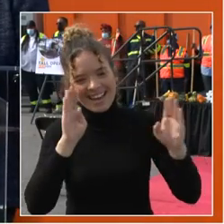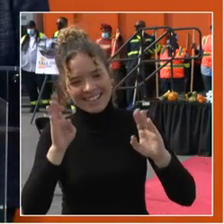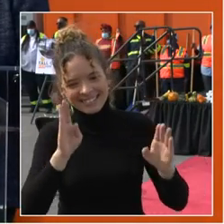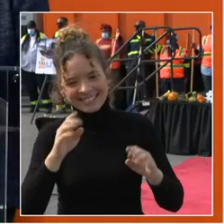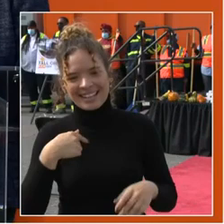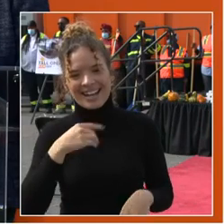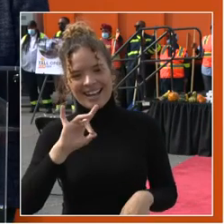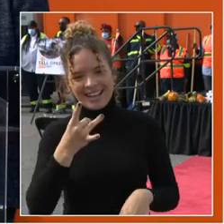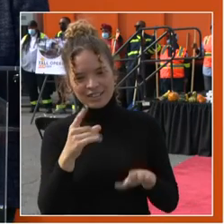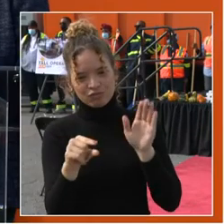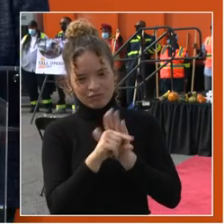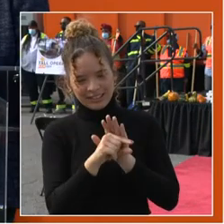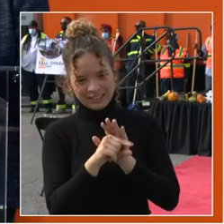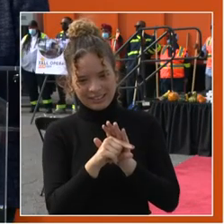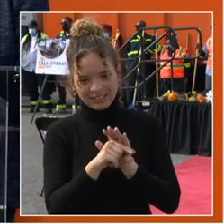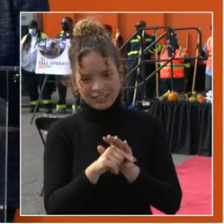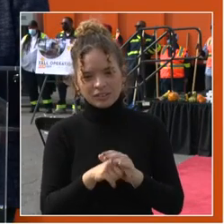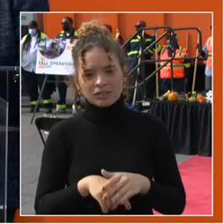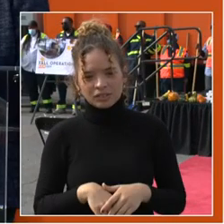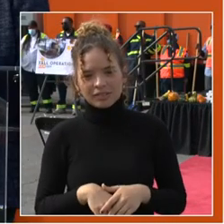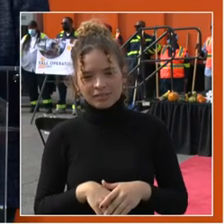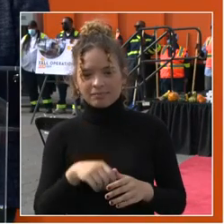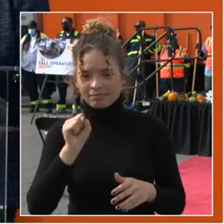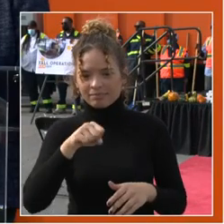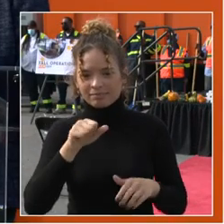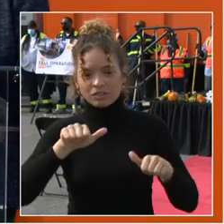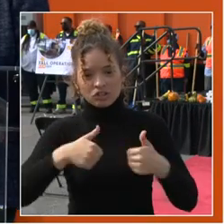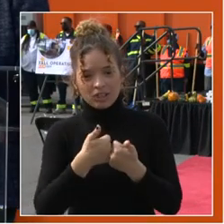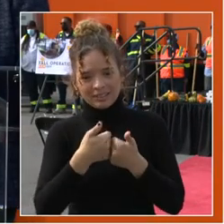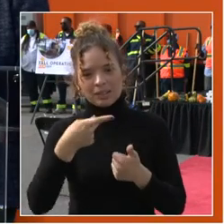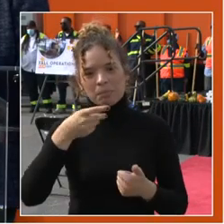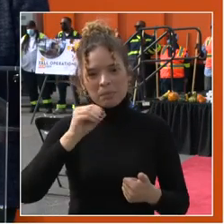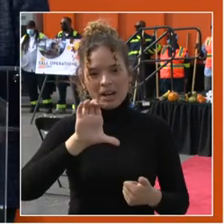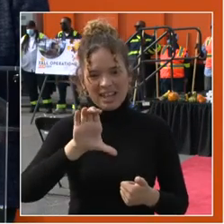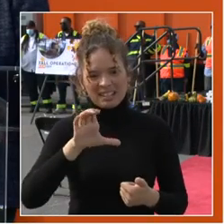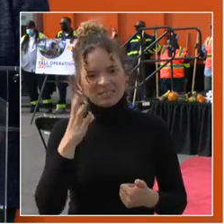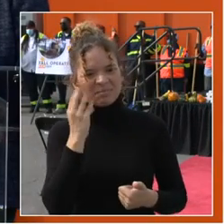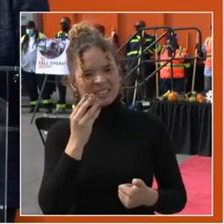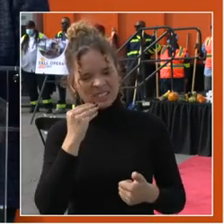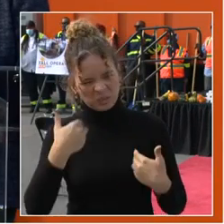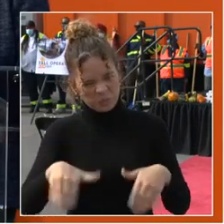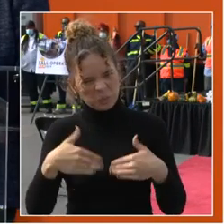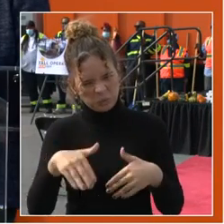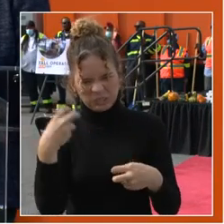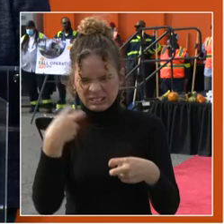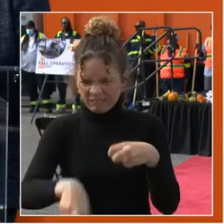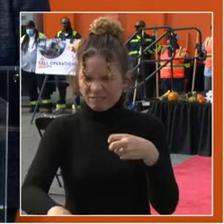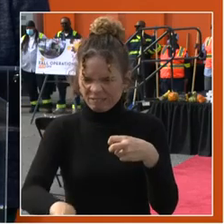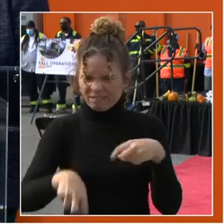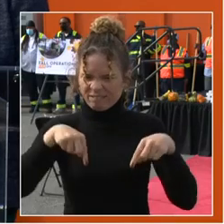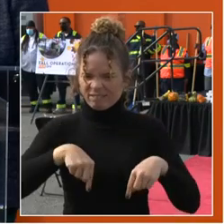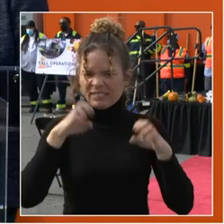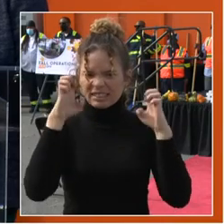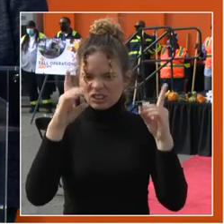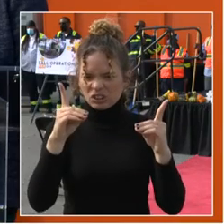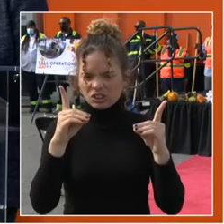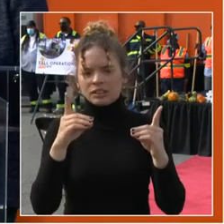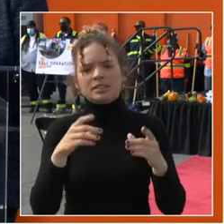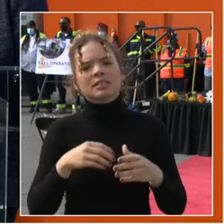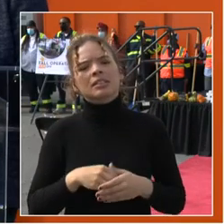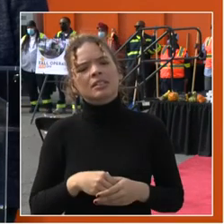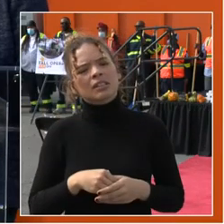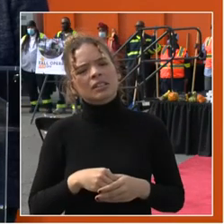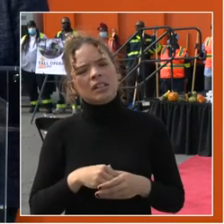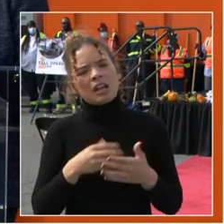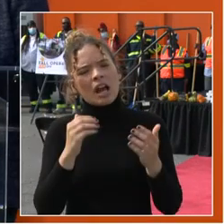that POC face in education, what is the most paramount piece of evidence you would give us as African American children? What is the what? Paramount